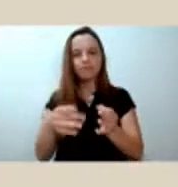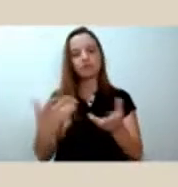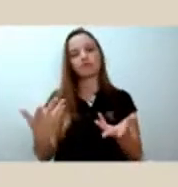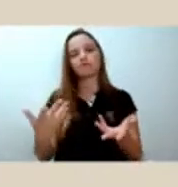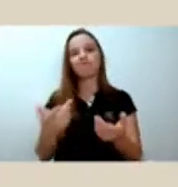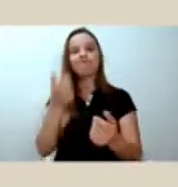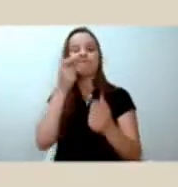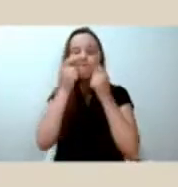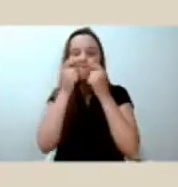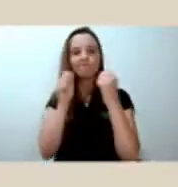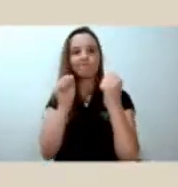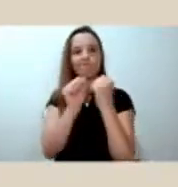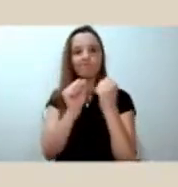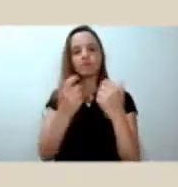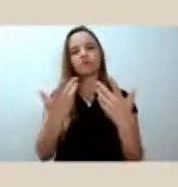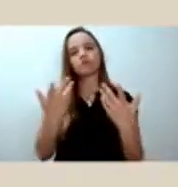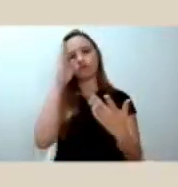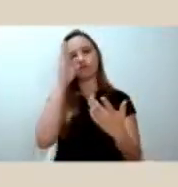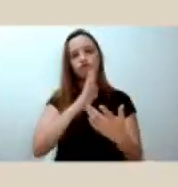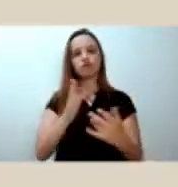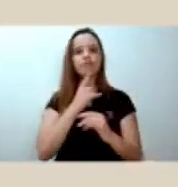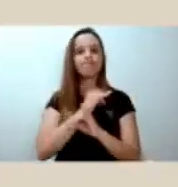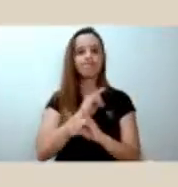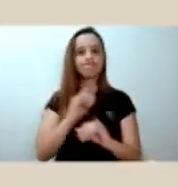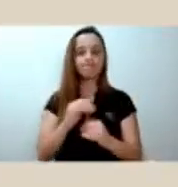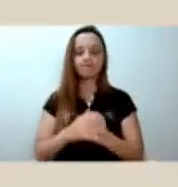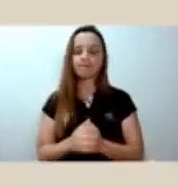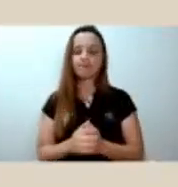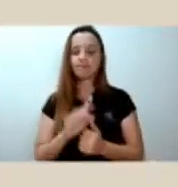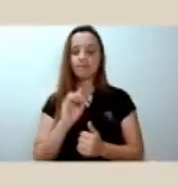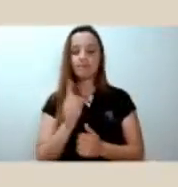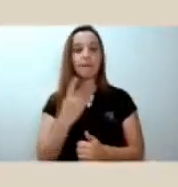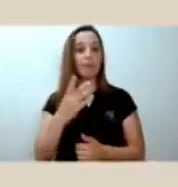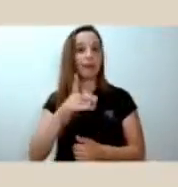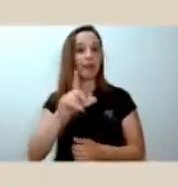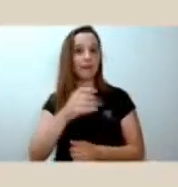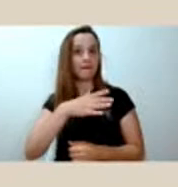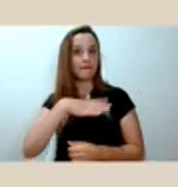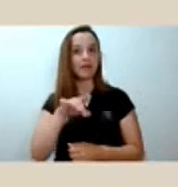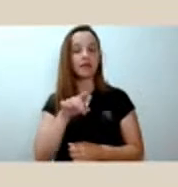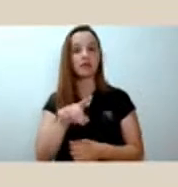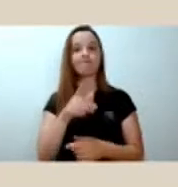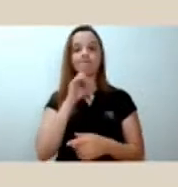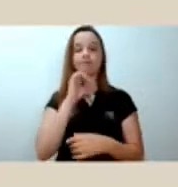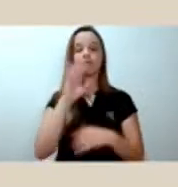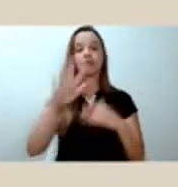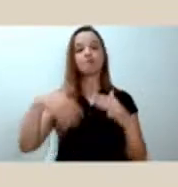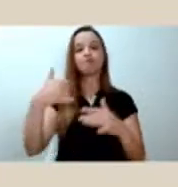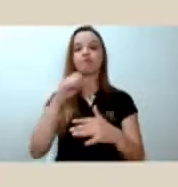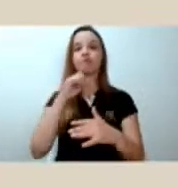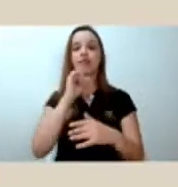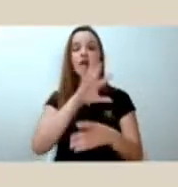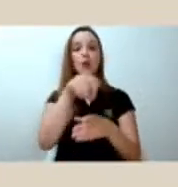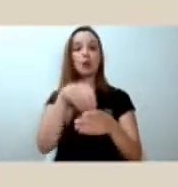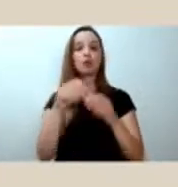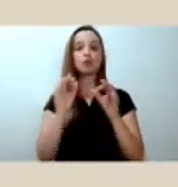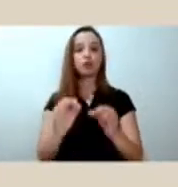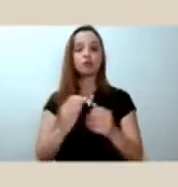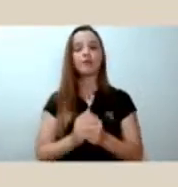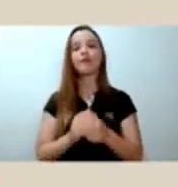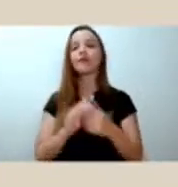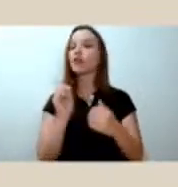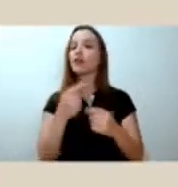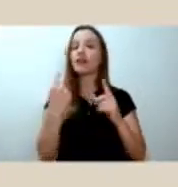happen. Nonetheless, we want this event to be as inclusive as possible. And in order to do that, what we have is a few lines